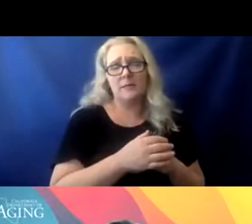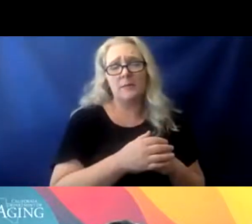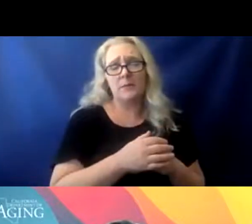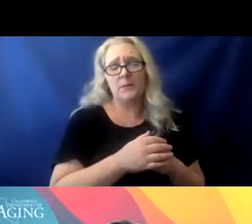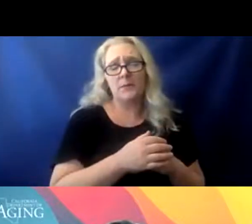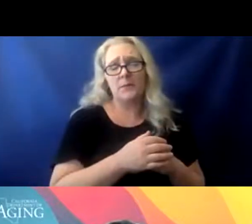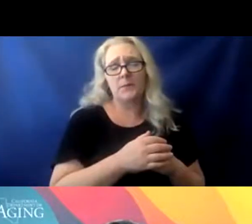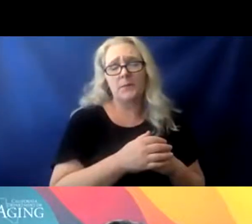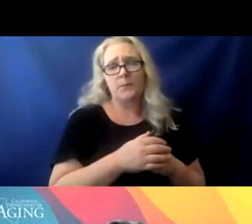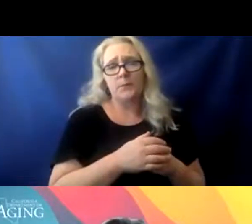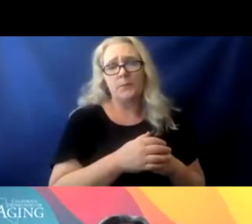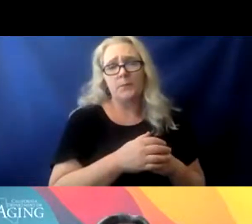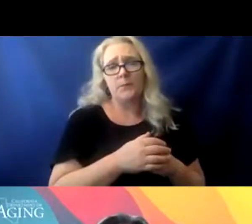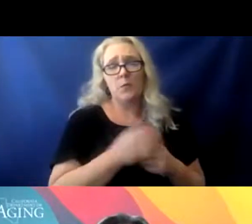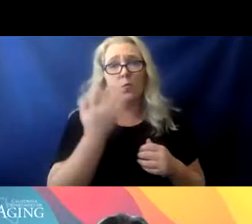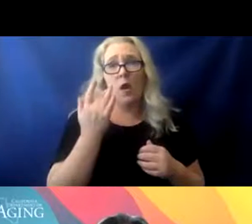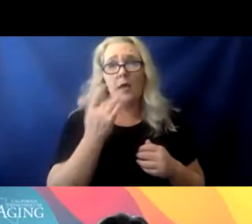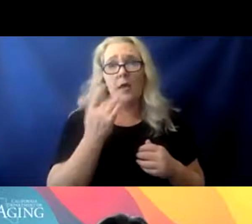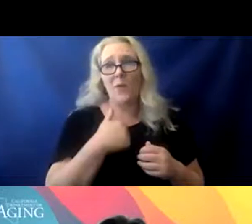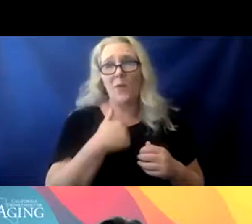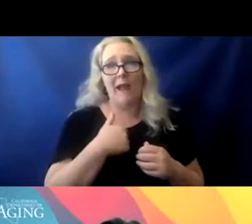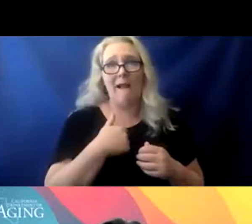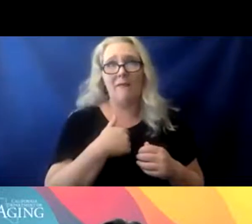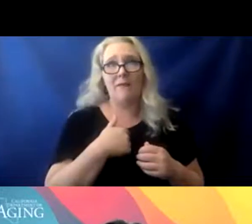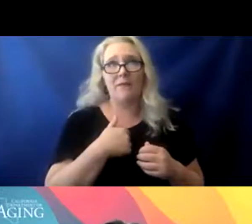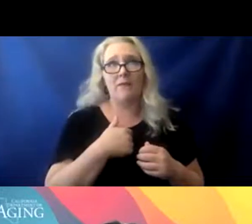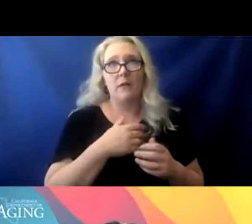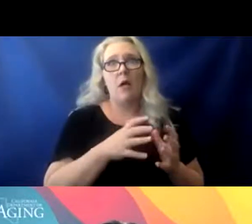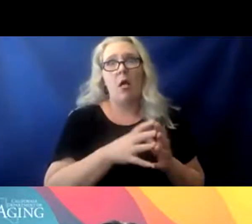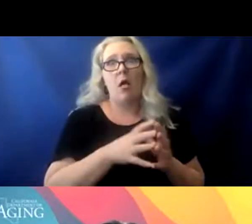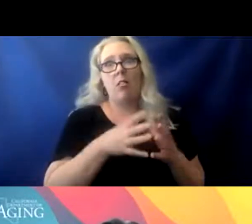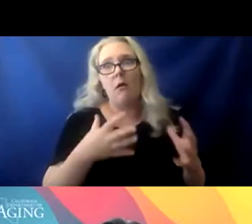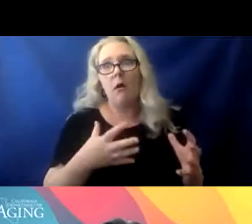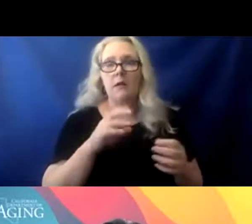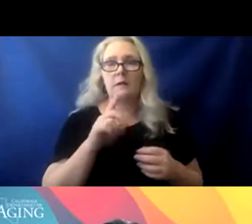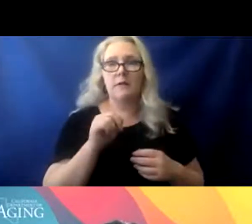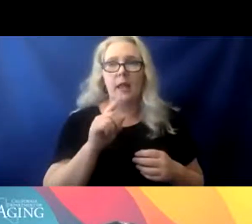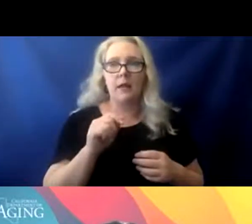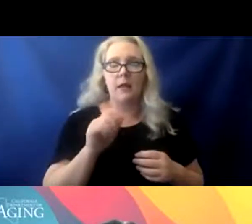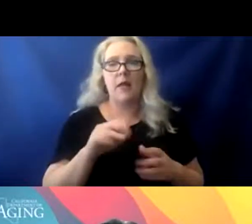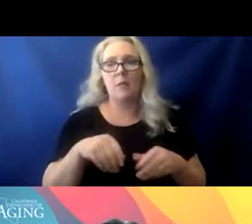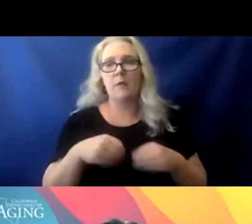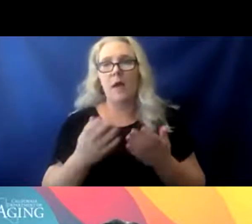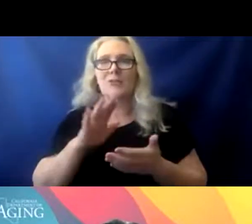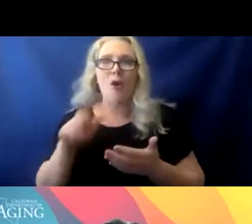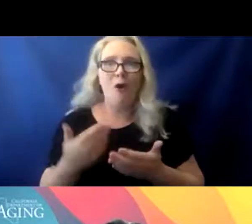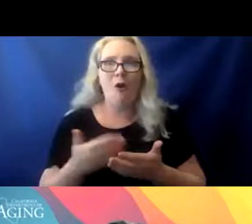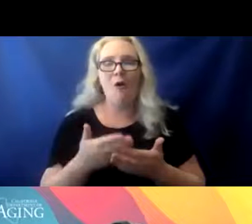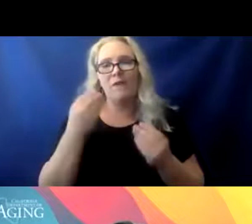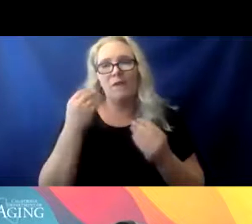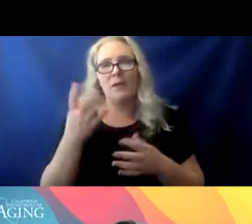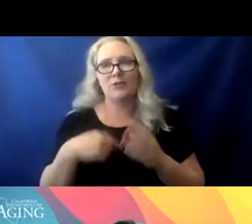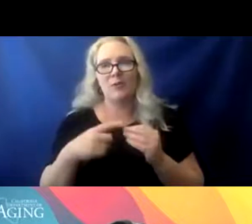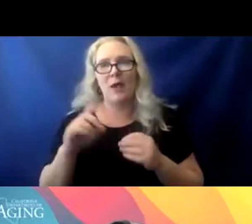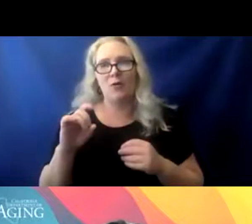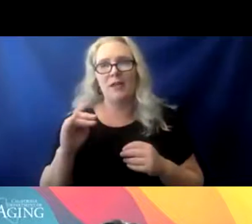that we just don't have the richness of data that allows us to provide all of the demographics in all areas of the county.